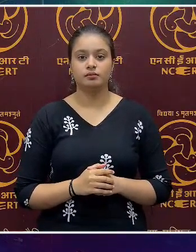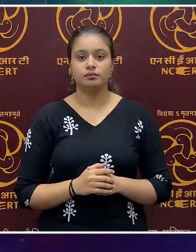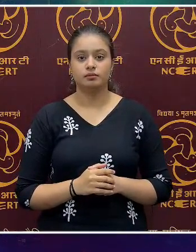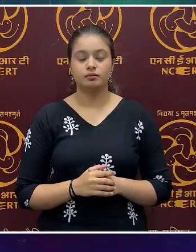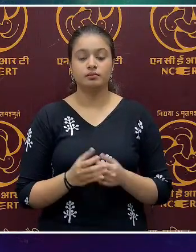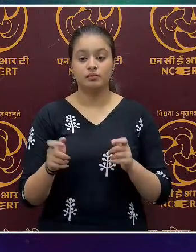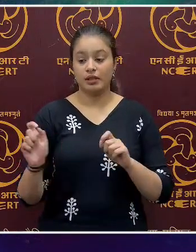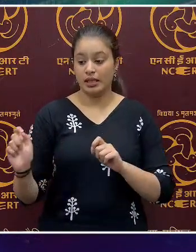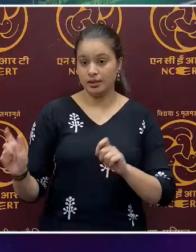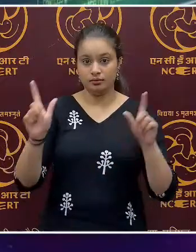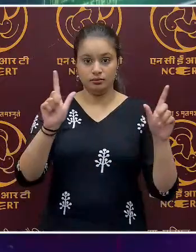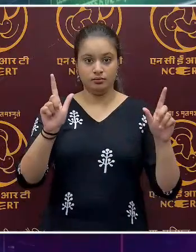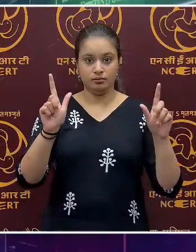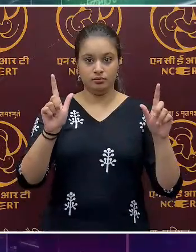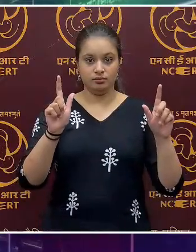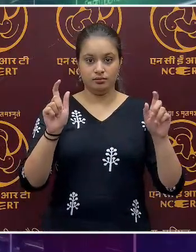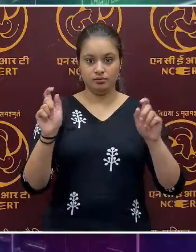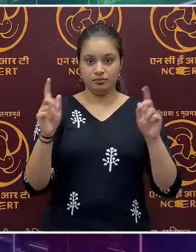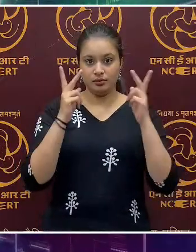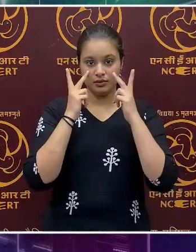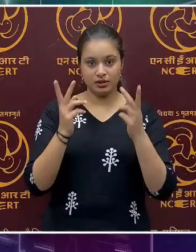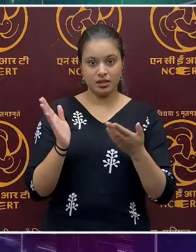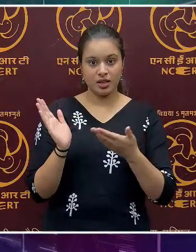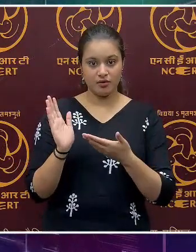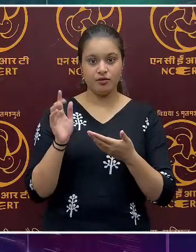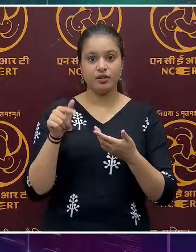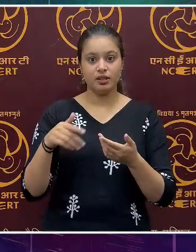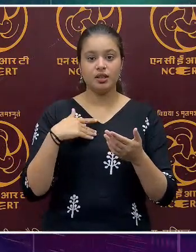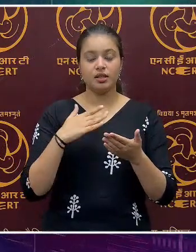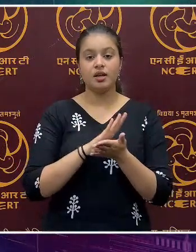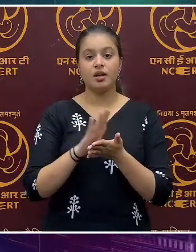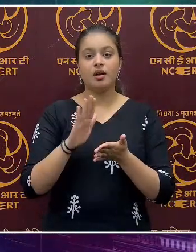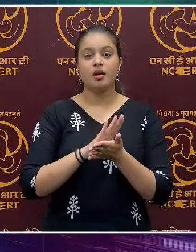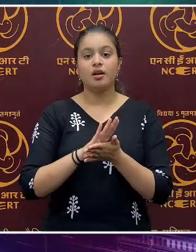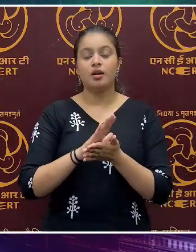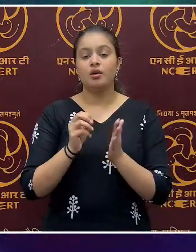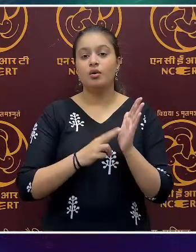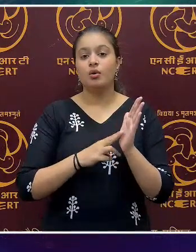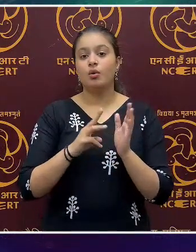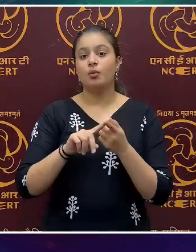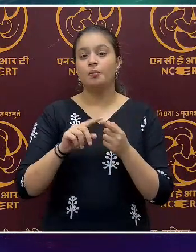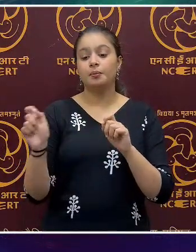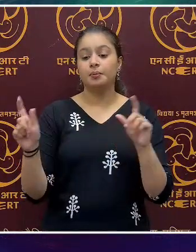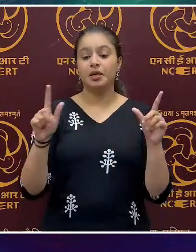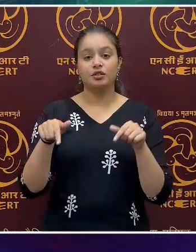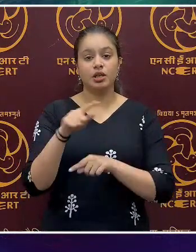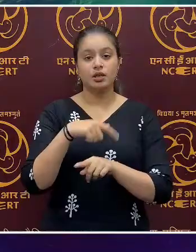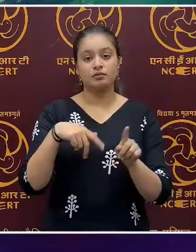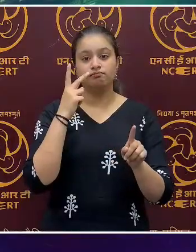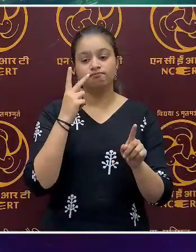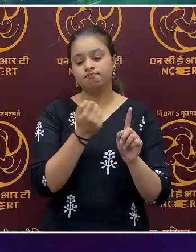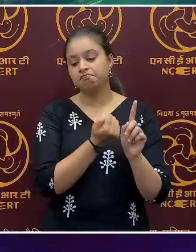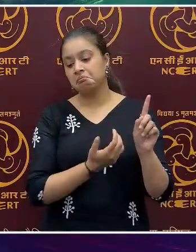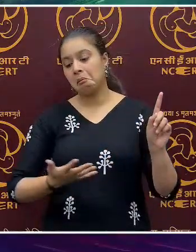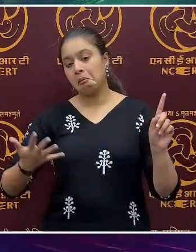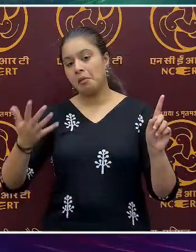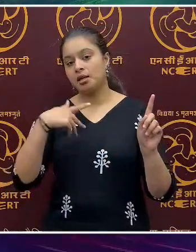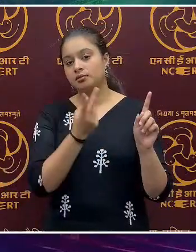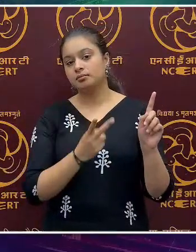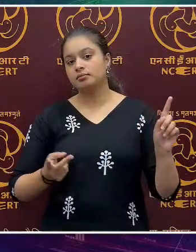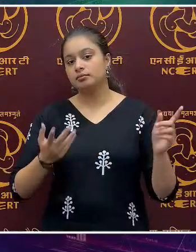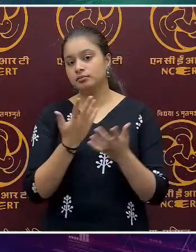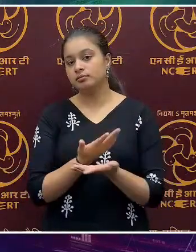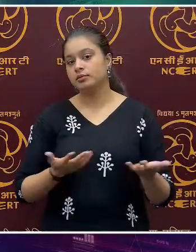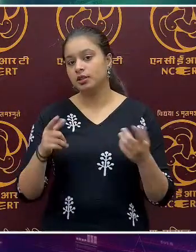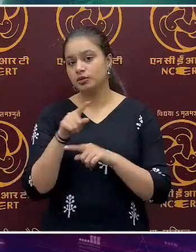so it will redirect to this page. Okay. You can see this is the homepage of diksha.gov.in. Here you can see multiple things are there.